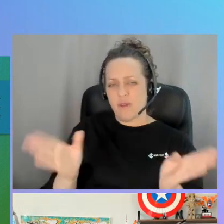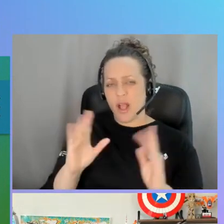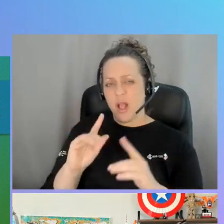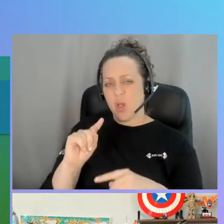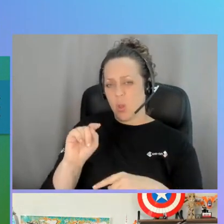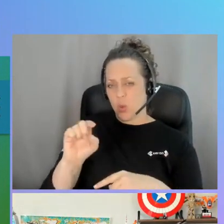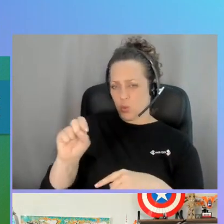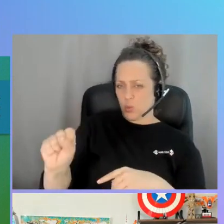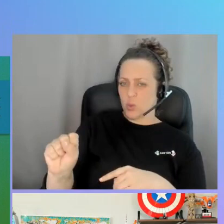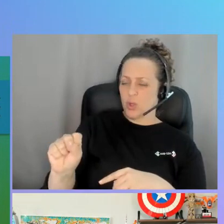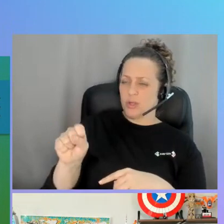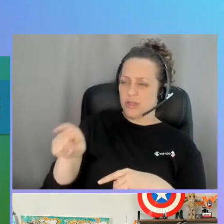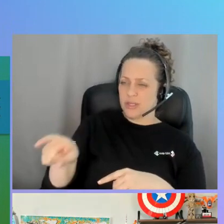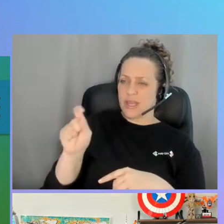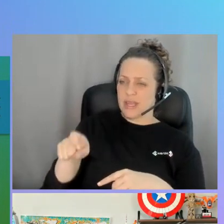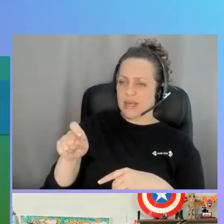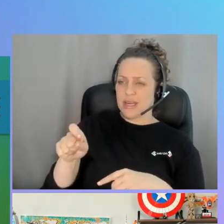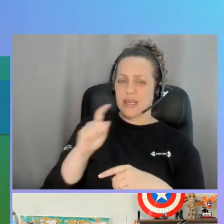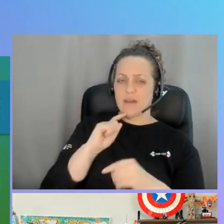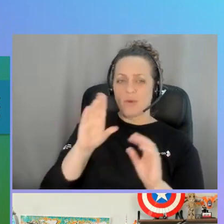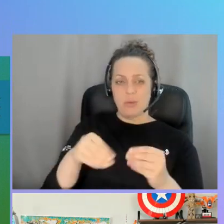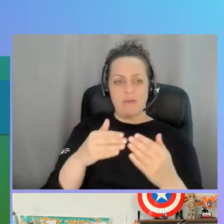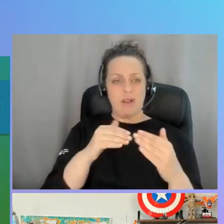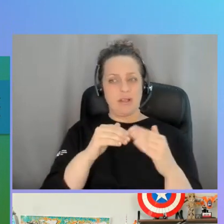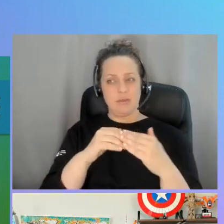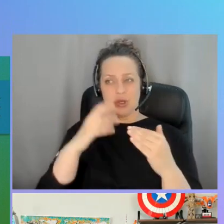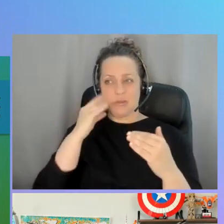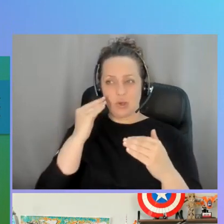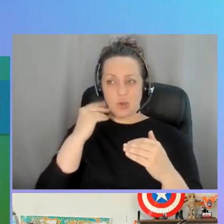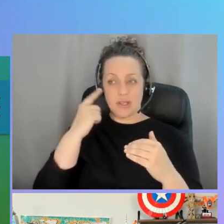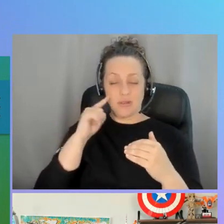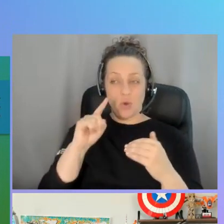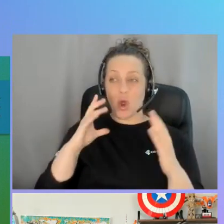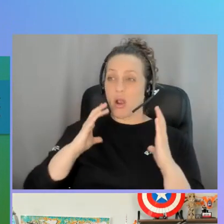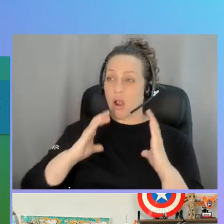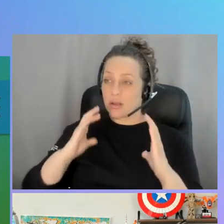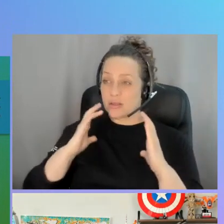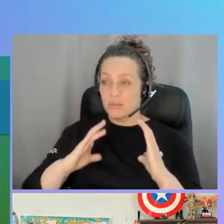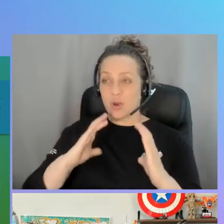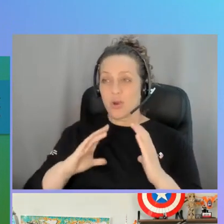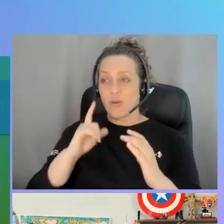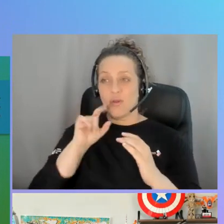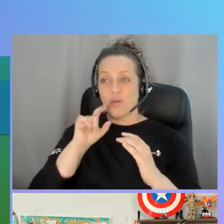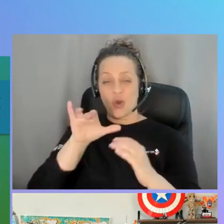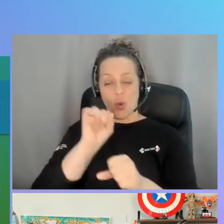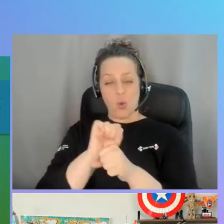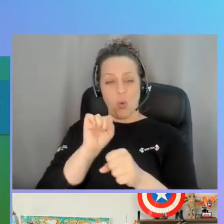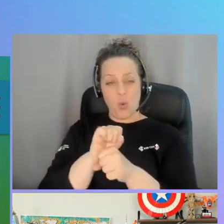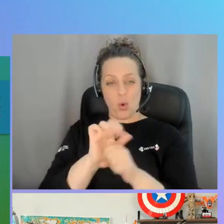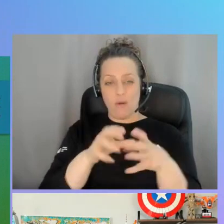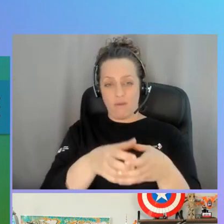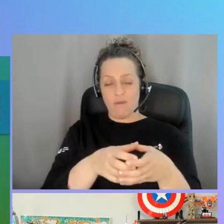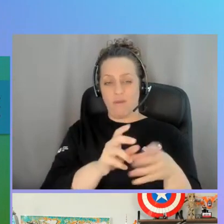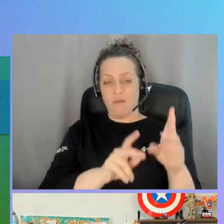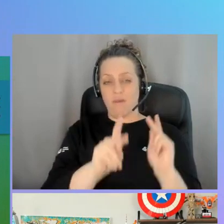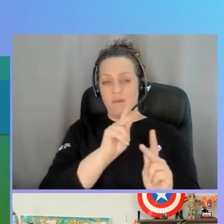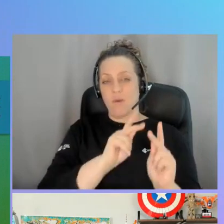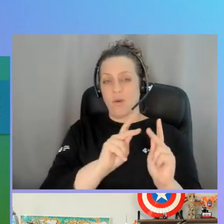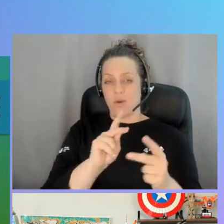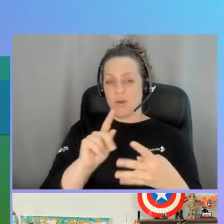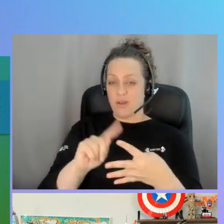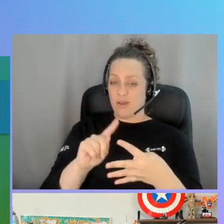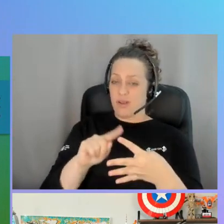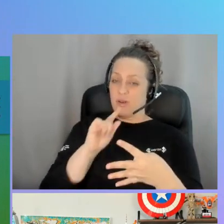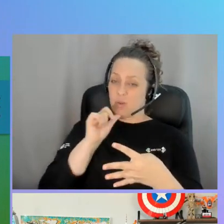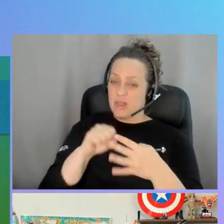they need to provide an accessible experience for customers or your workforce? Tools are really the foundation of all of